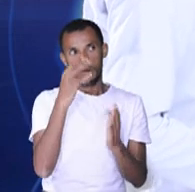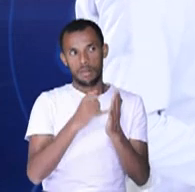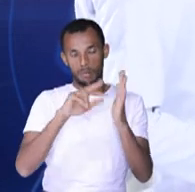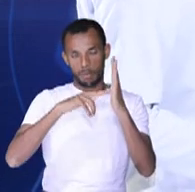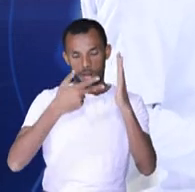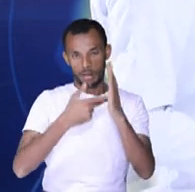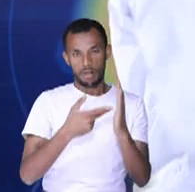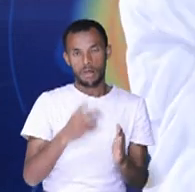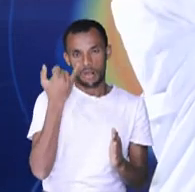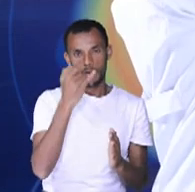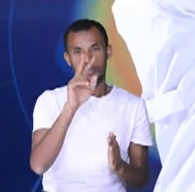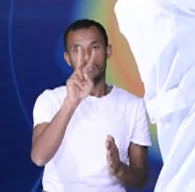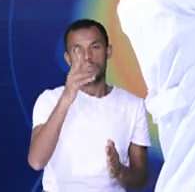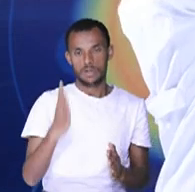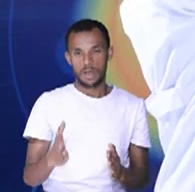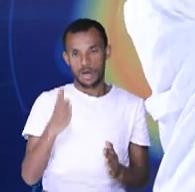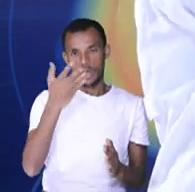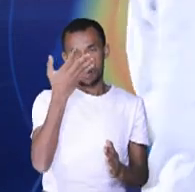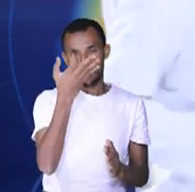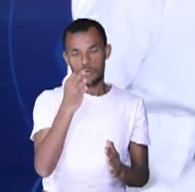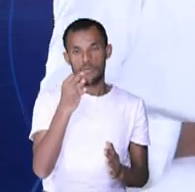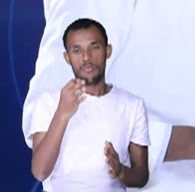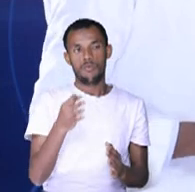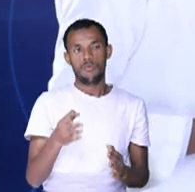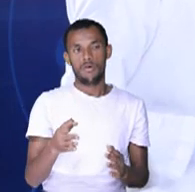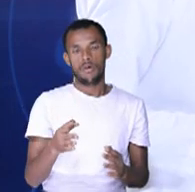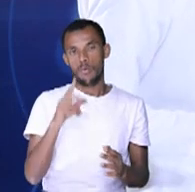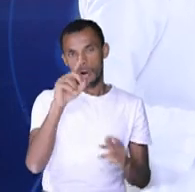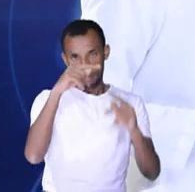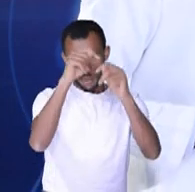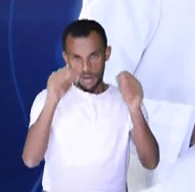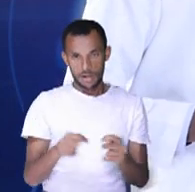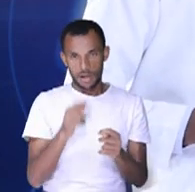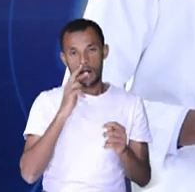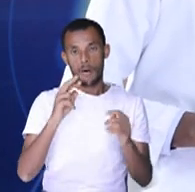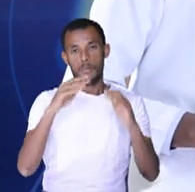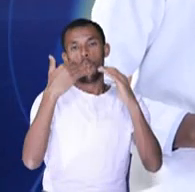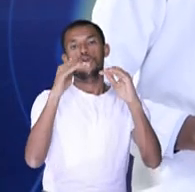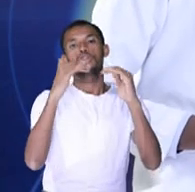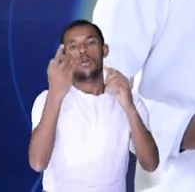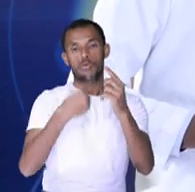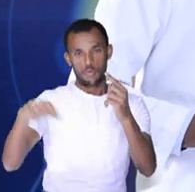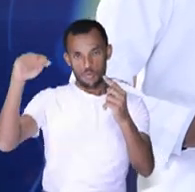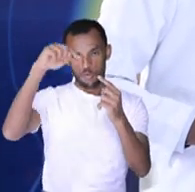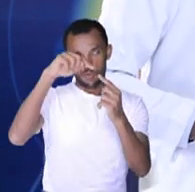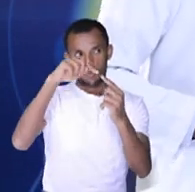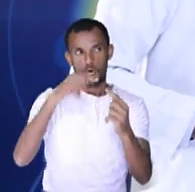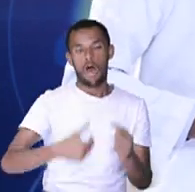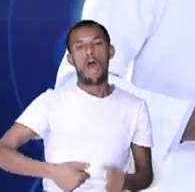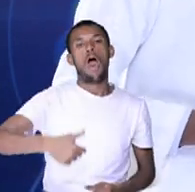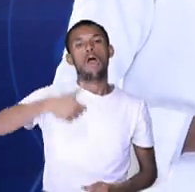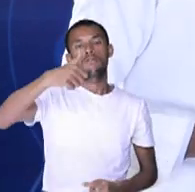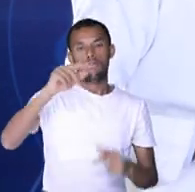means. If two sides of one triangle are proportional to